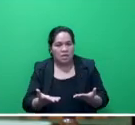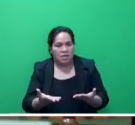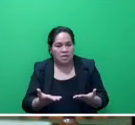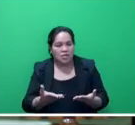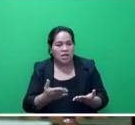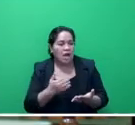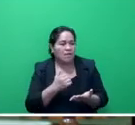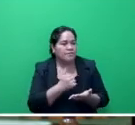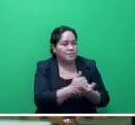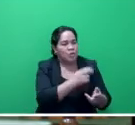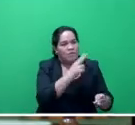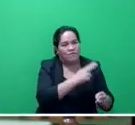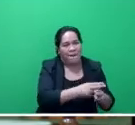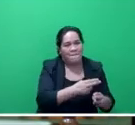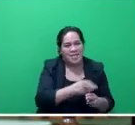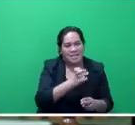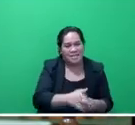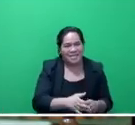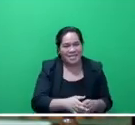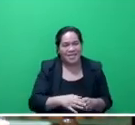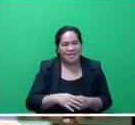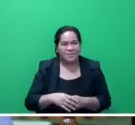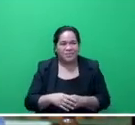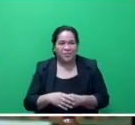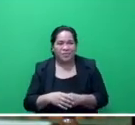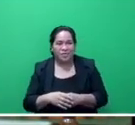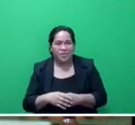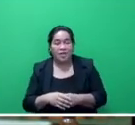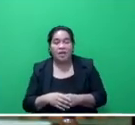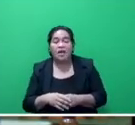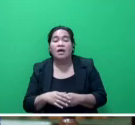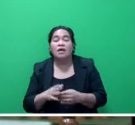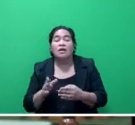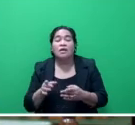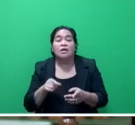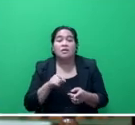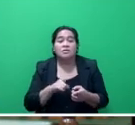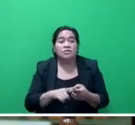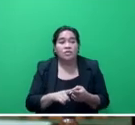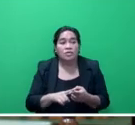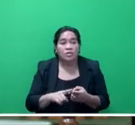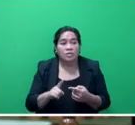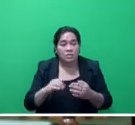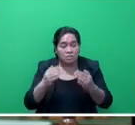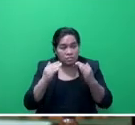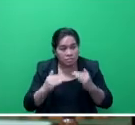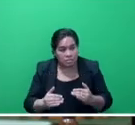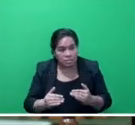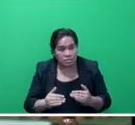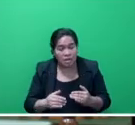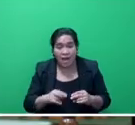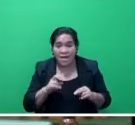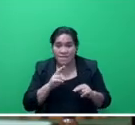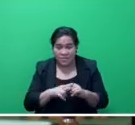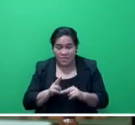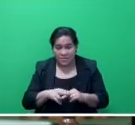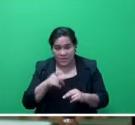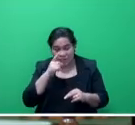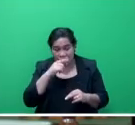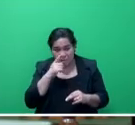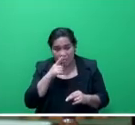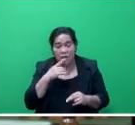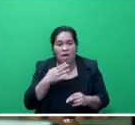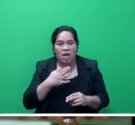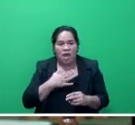dairy farmers. Suburban shuttle stations. Mr. Speaker, sir, Fijians of course need more options to